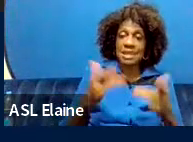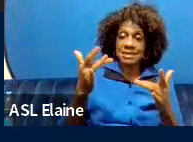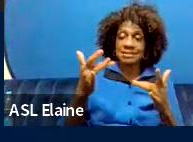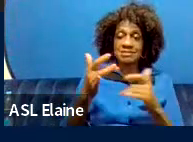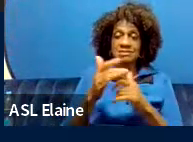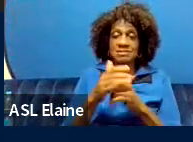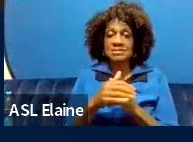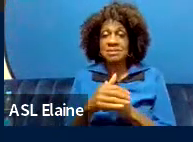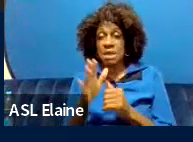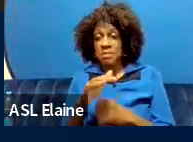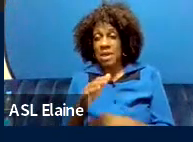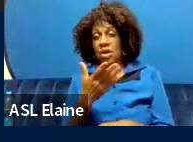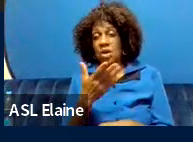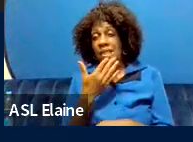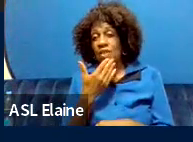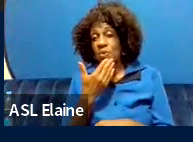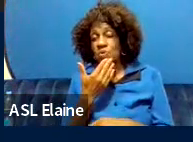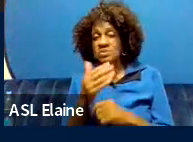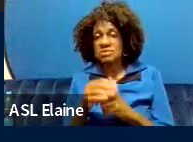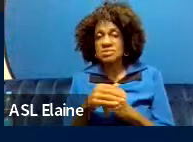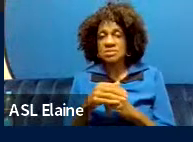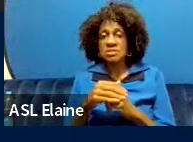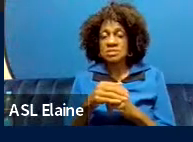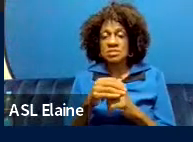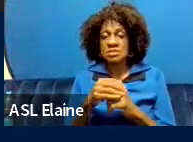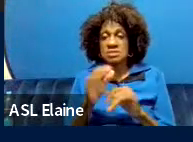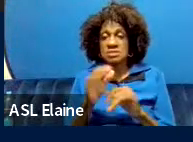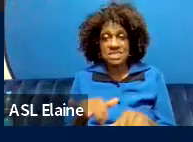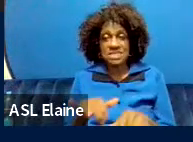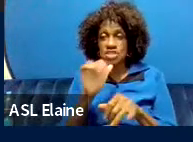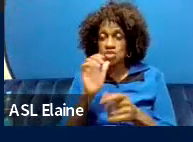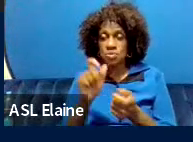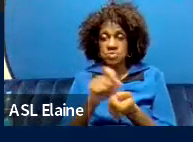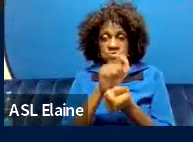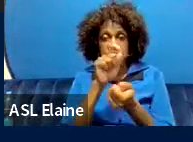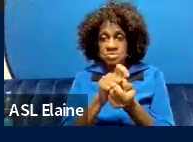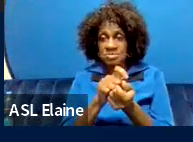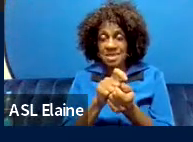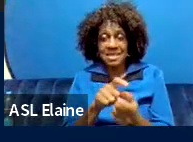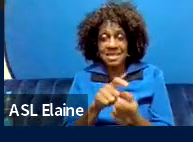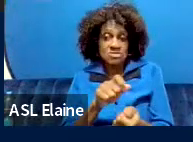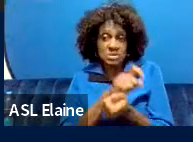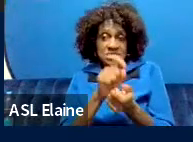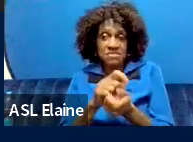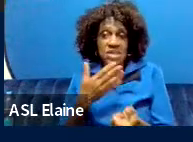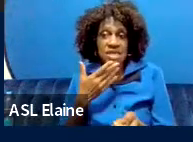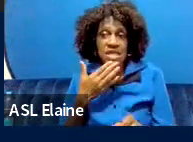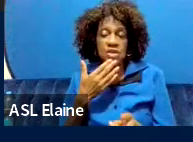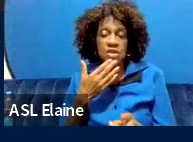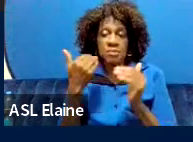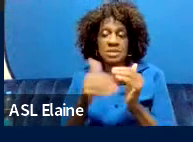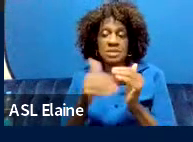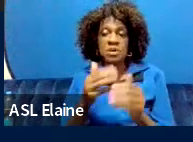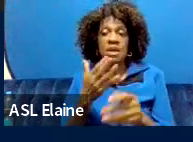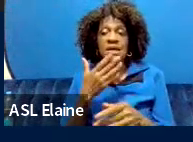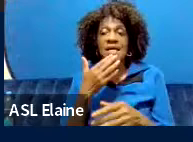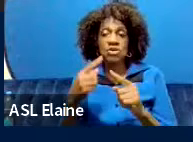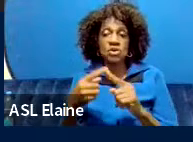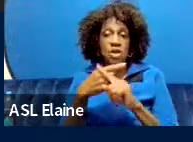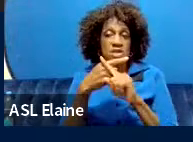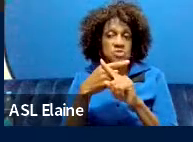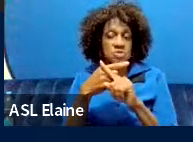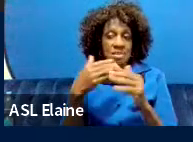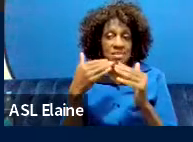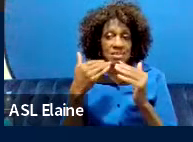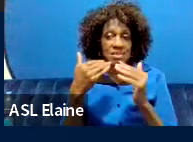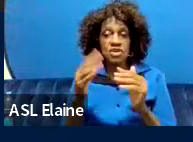Regarding colors, however, the standards do not specify particular colors or a minimum color contrast level, but you